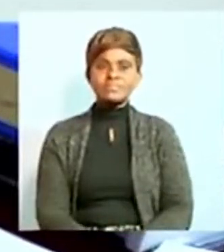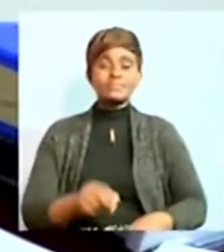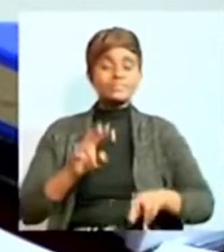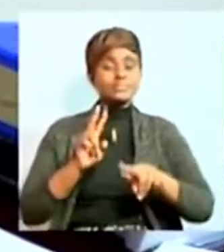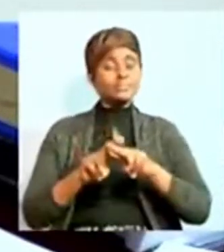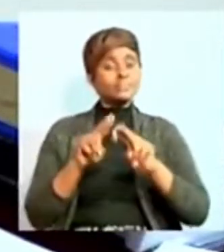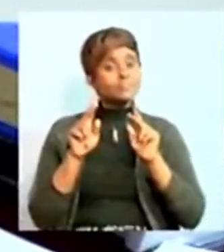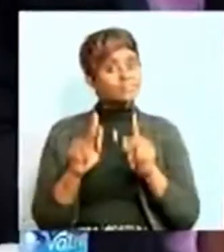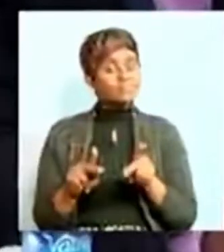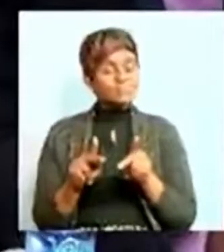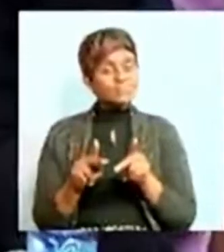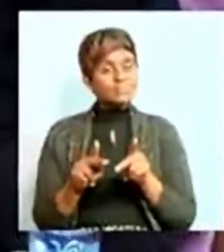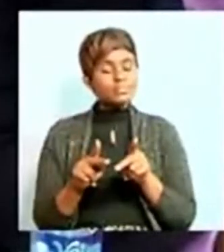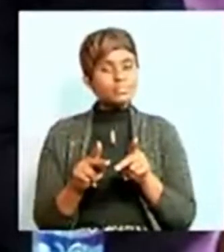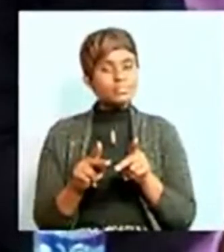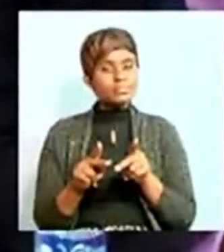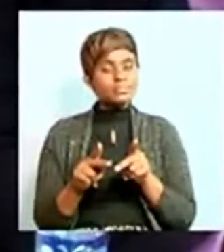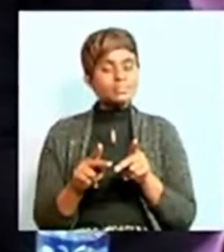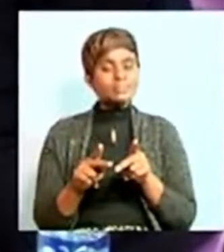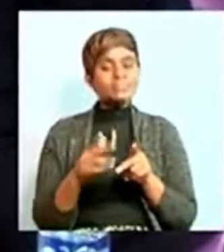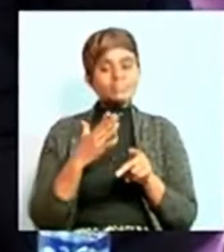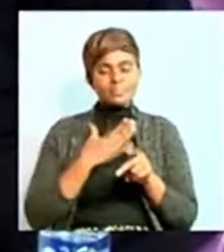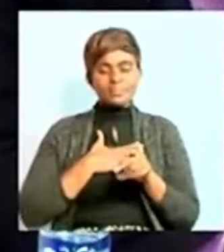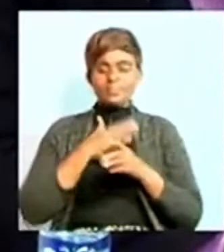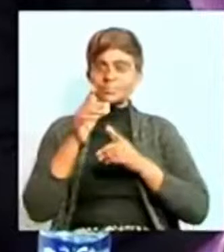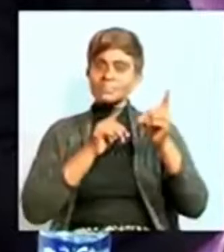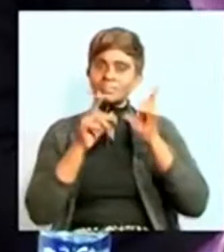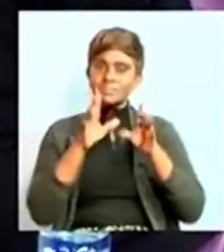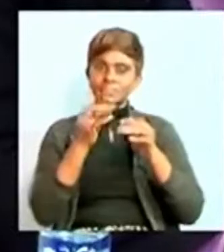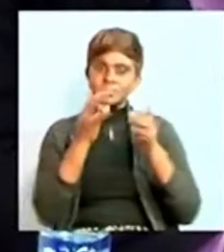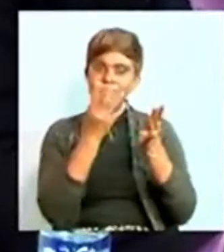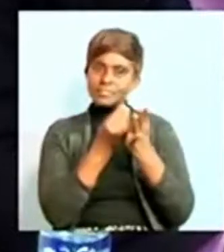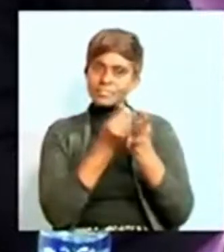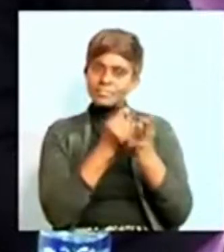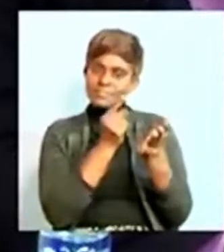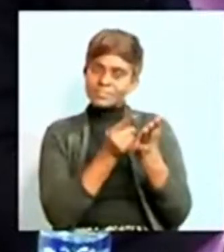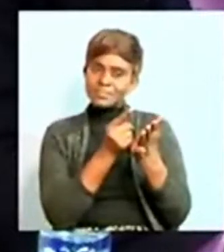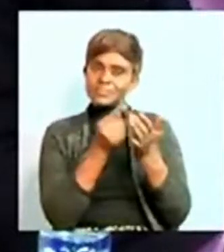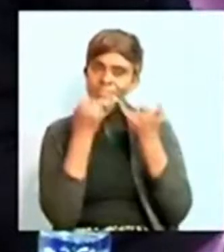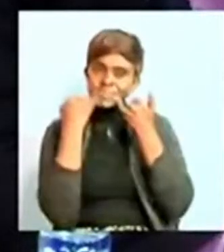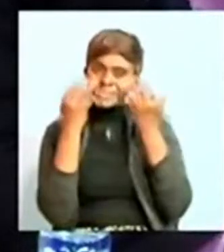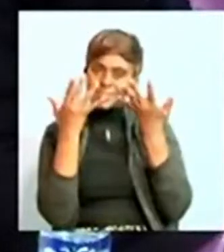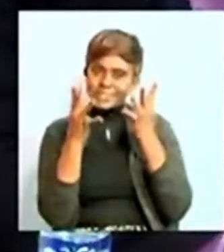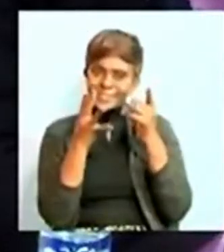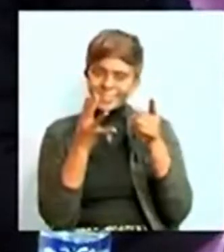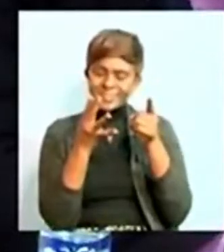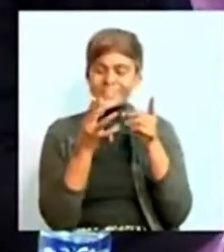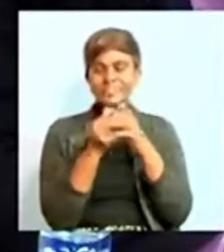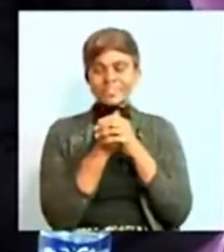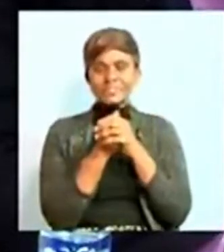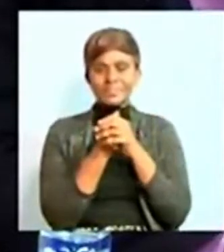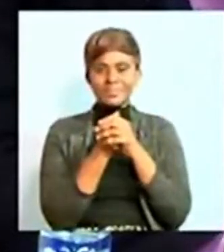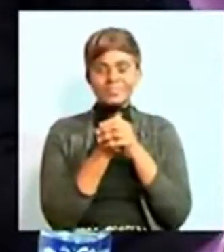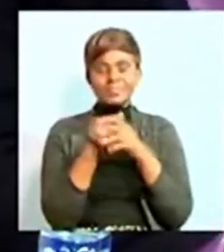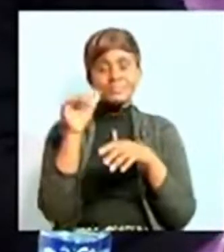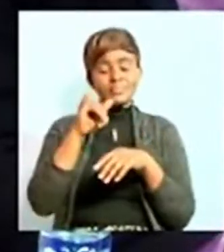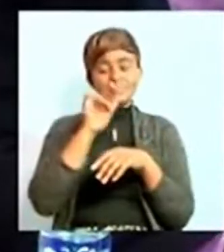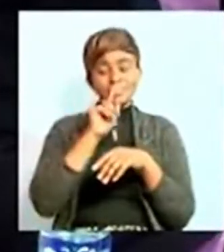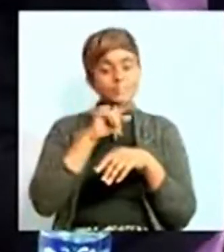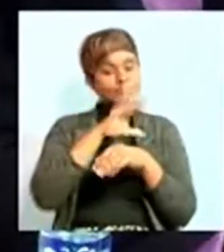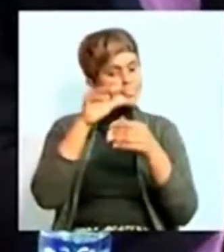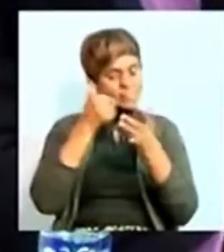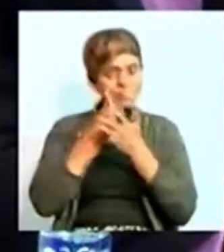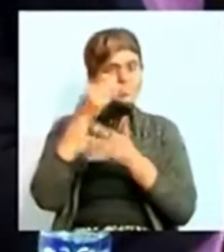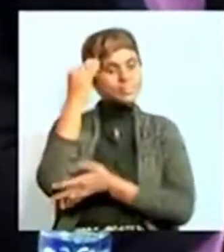Chair, as my Director of Finance has made mention of that omission, it is a common